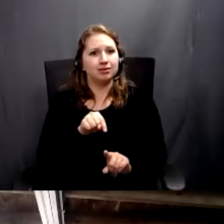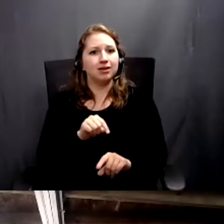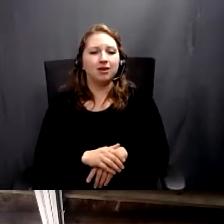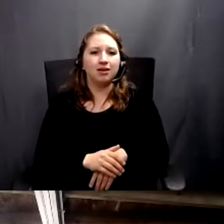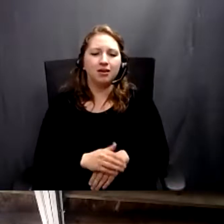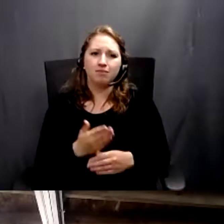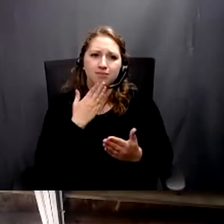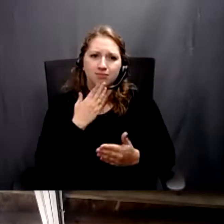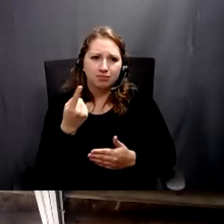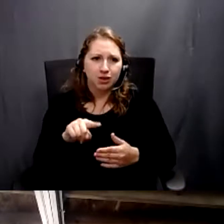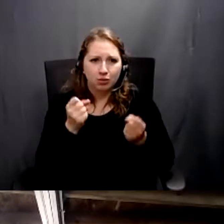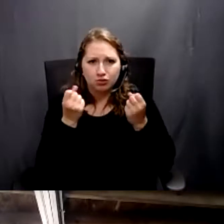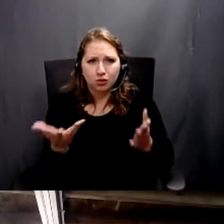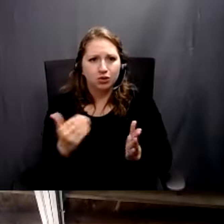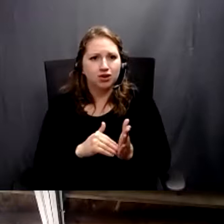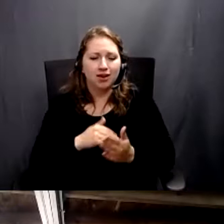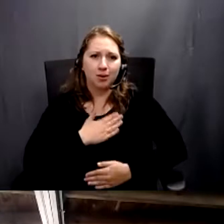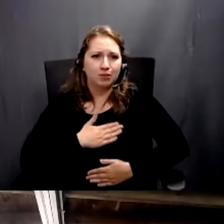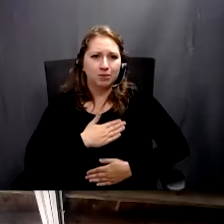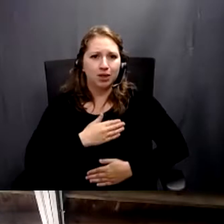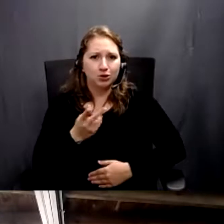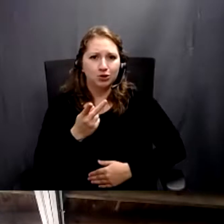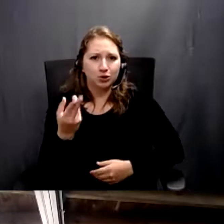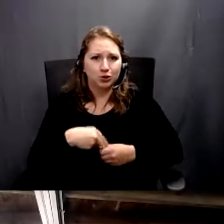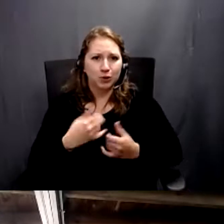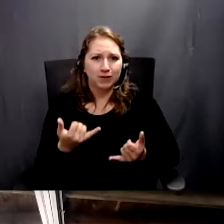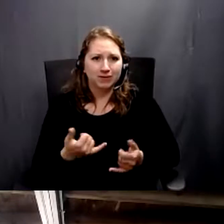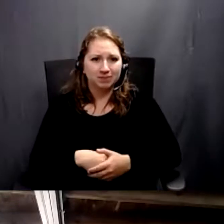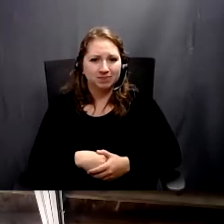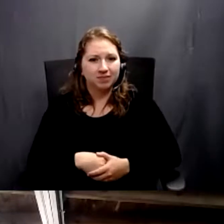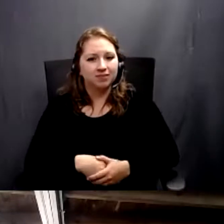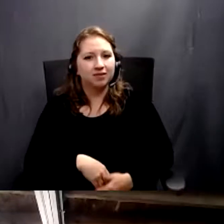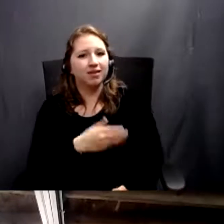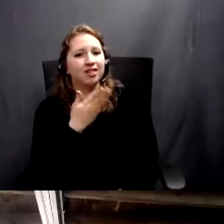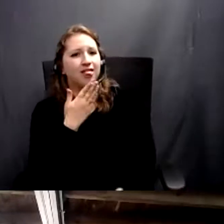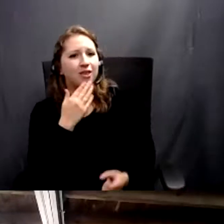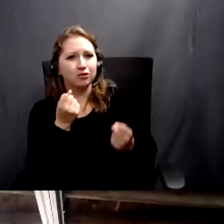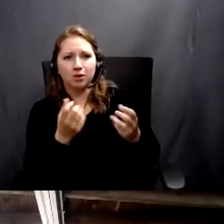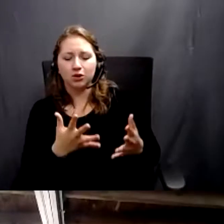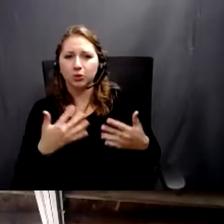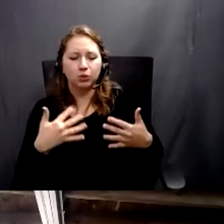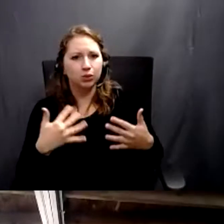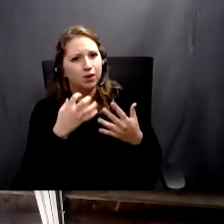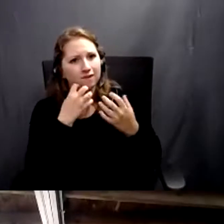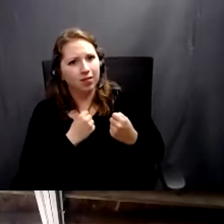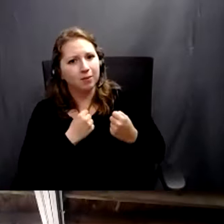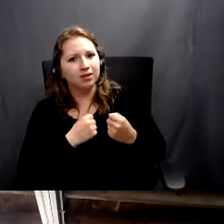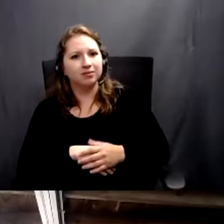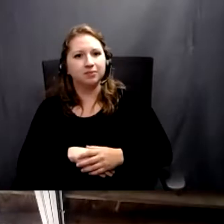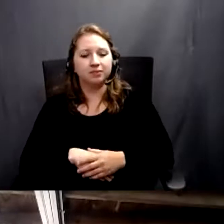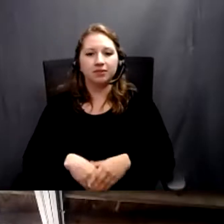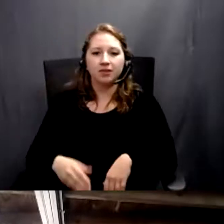again. It was a pleasure having you here. Thank you so much. It's very valuable. Yeah, and thank you once again